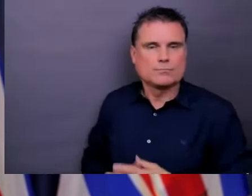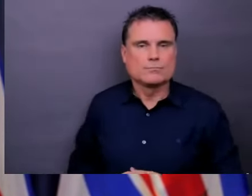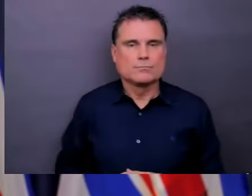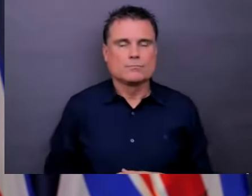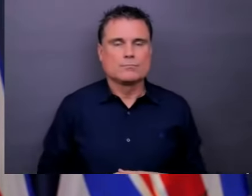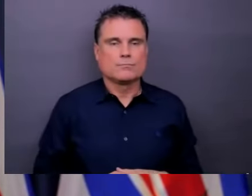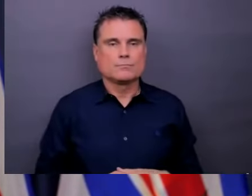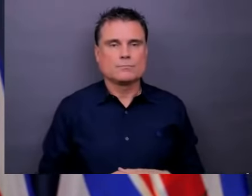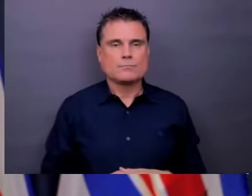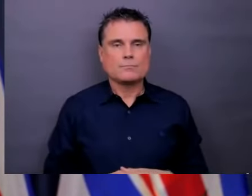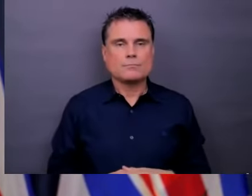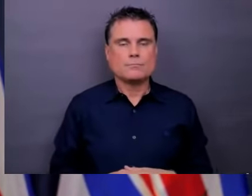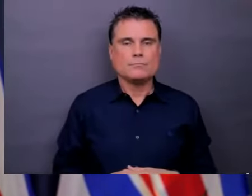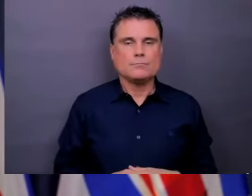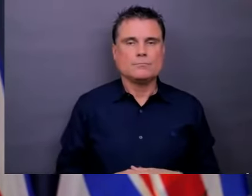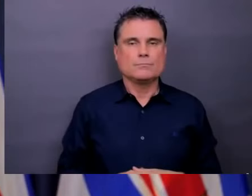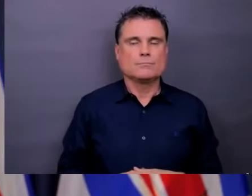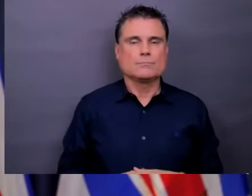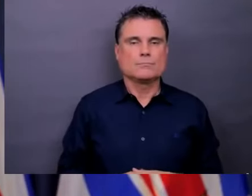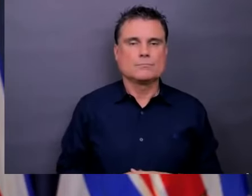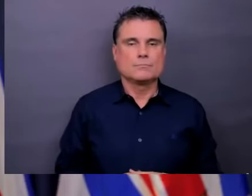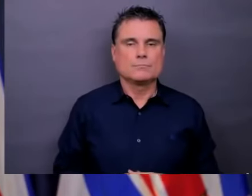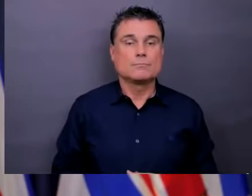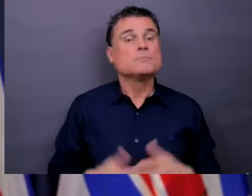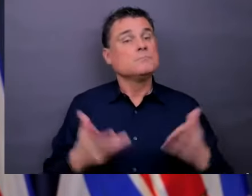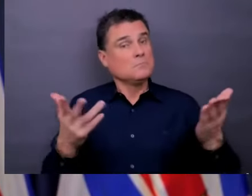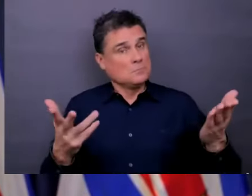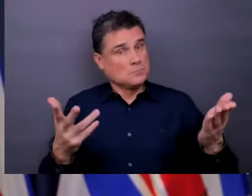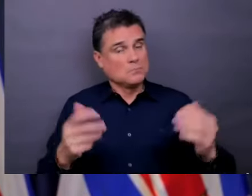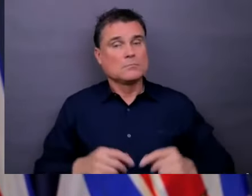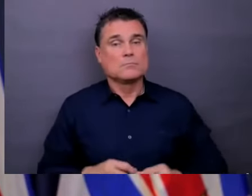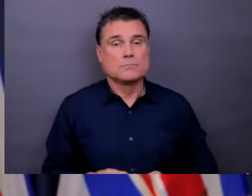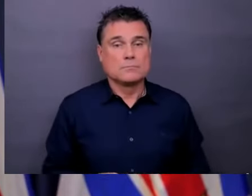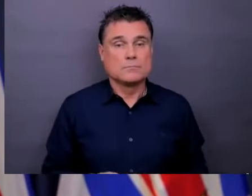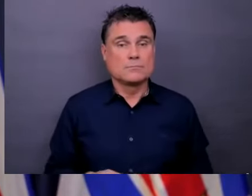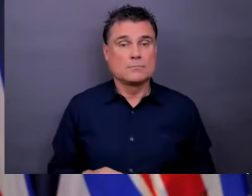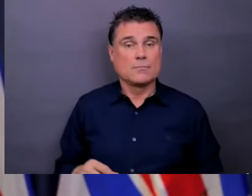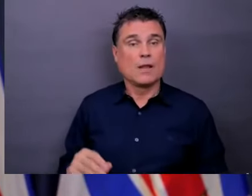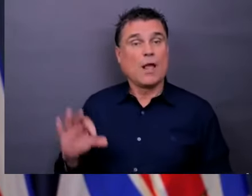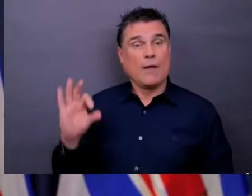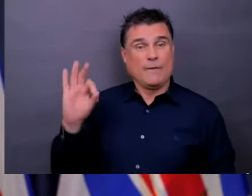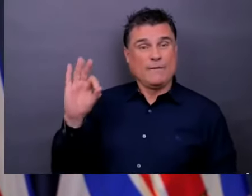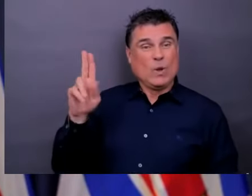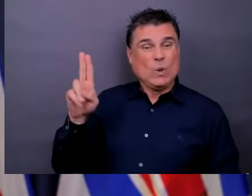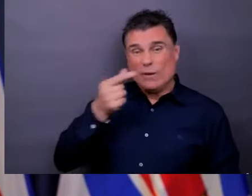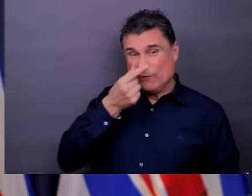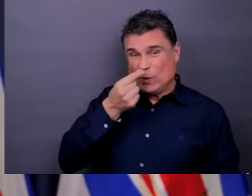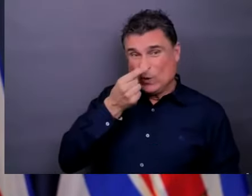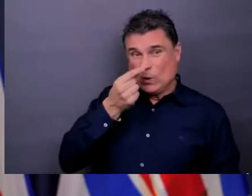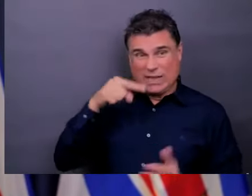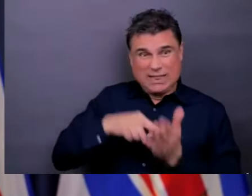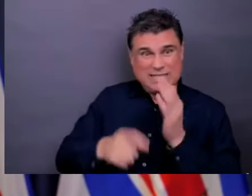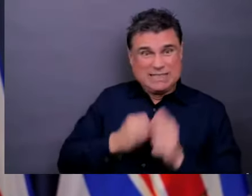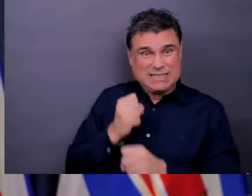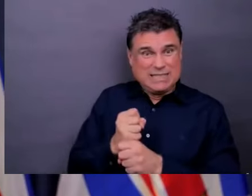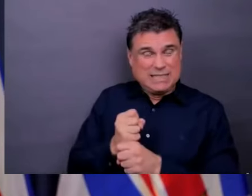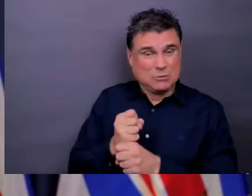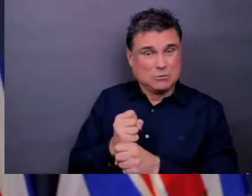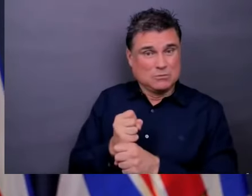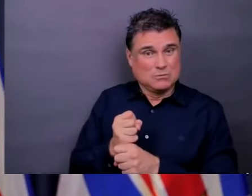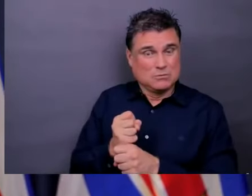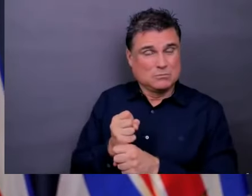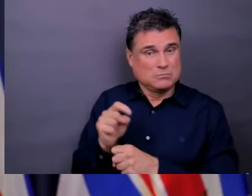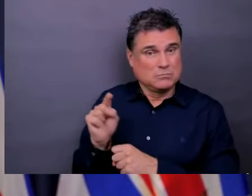evidence at the moment of community circulation of influenza. However, influenza testing continues at elevated levels. That as of